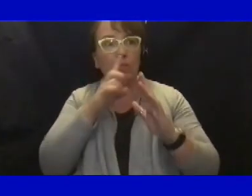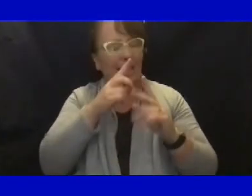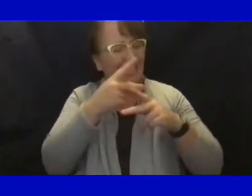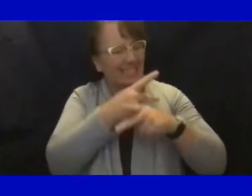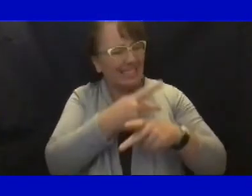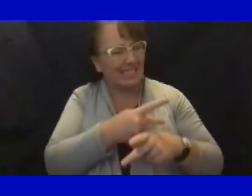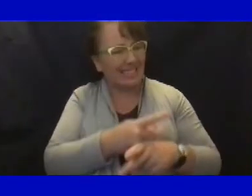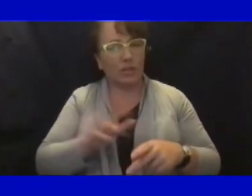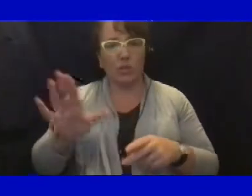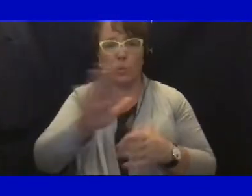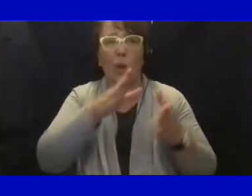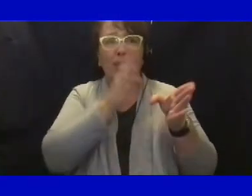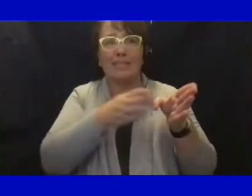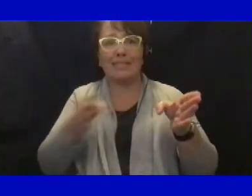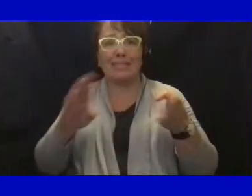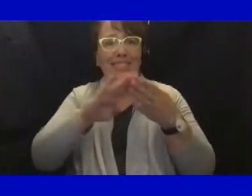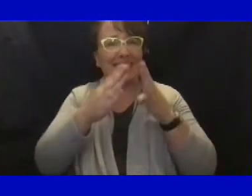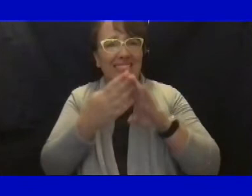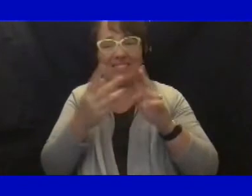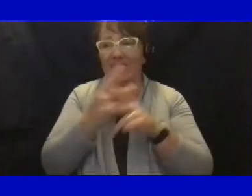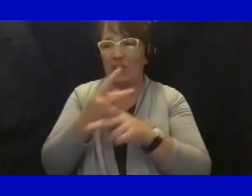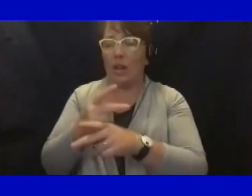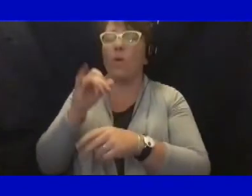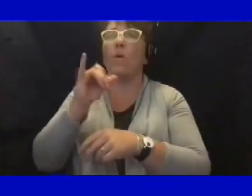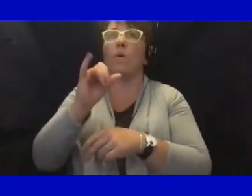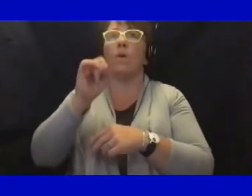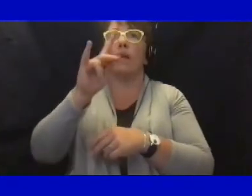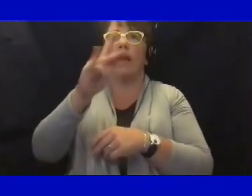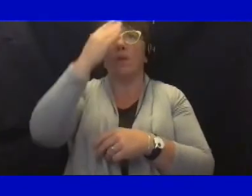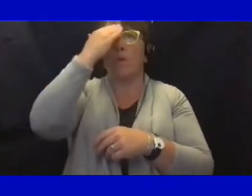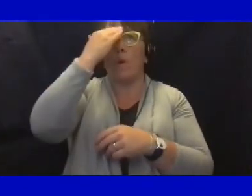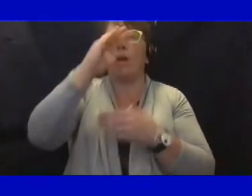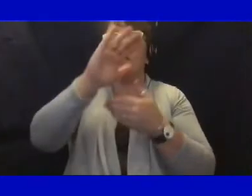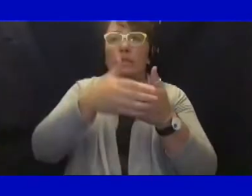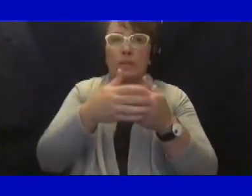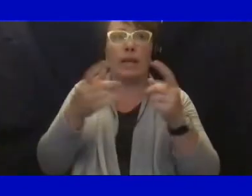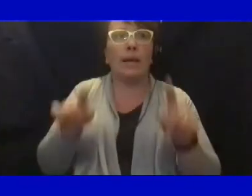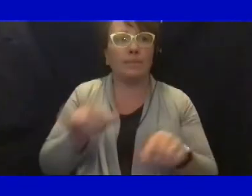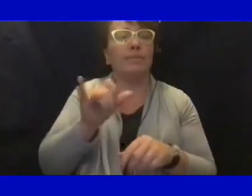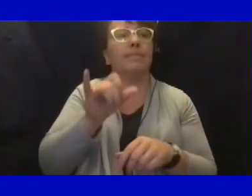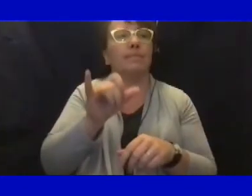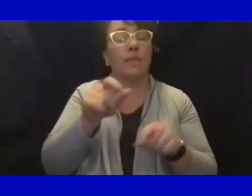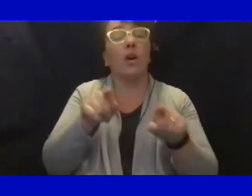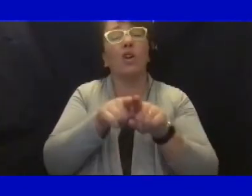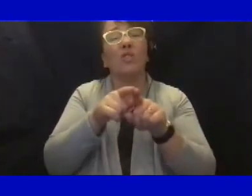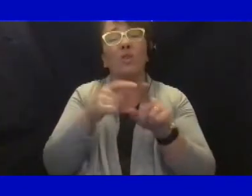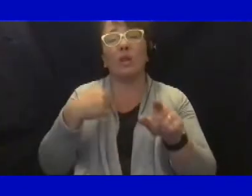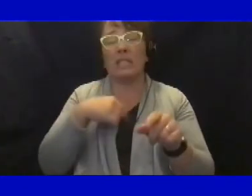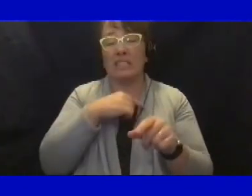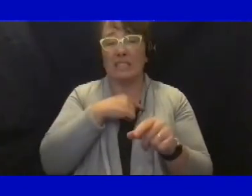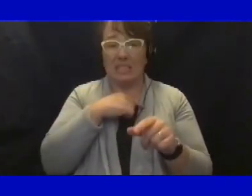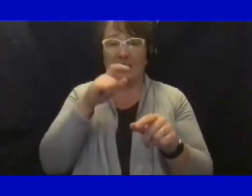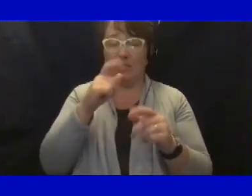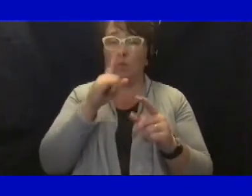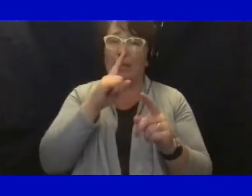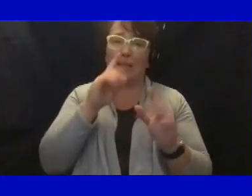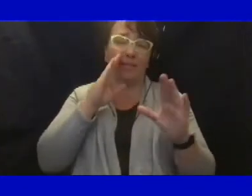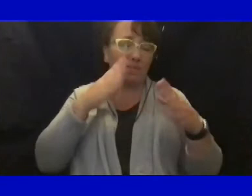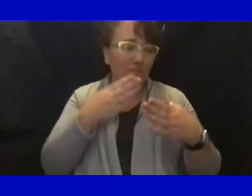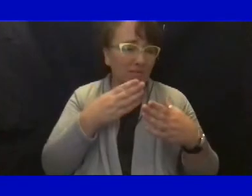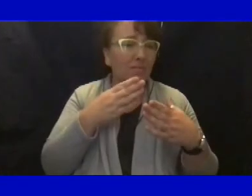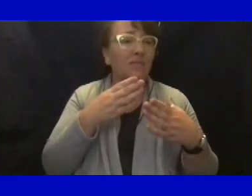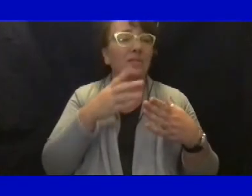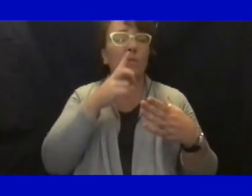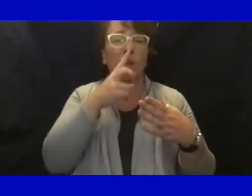developing evacuation zones that allow us to really focus on the areas that we need to get people out of. And so if we call an evacuation, please, please